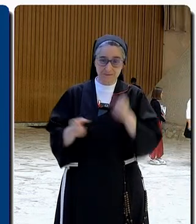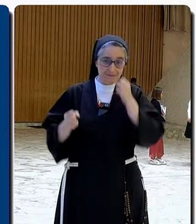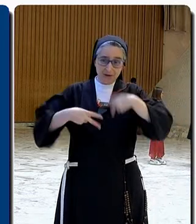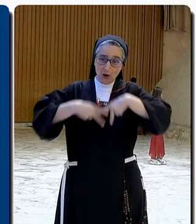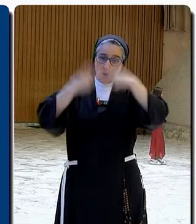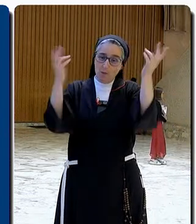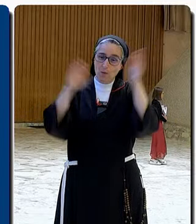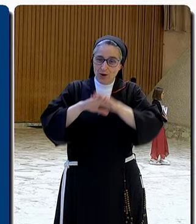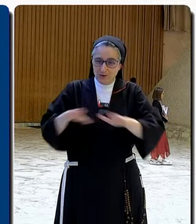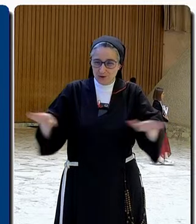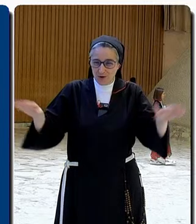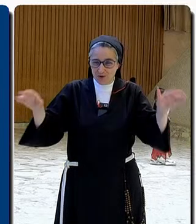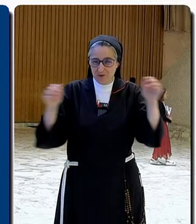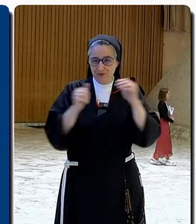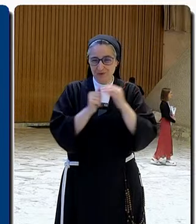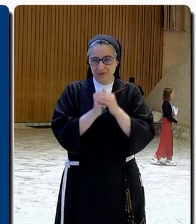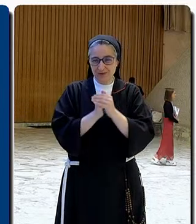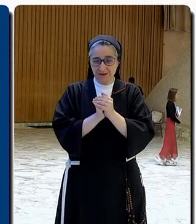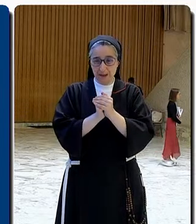Buongiorno a tutti.